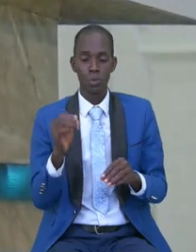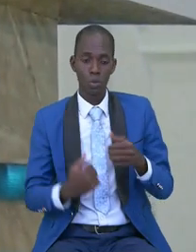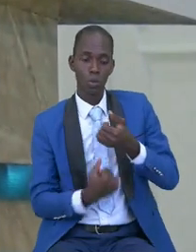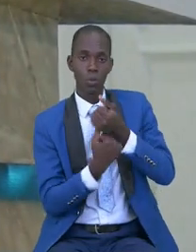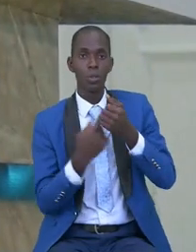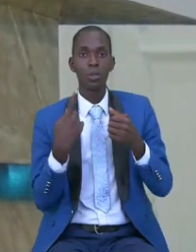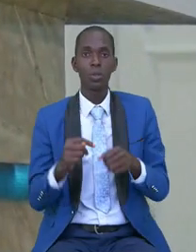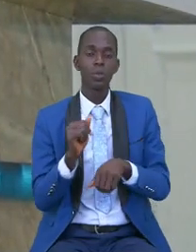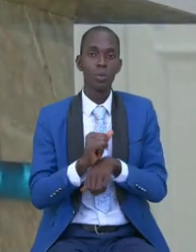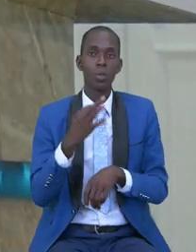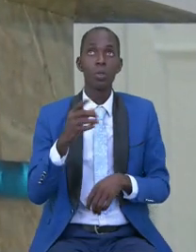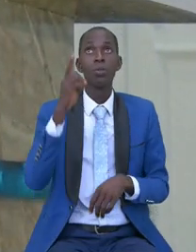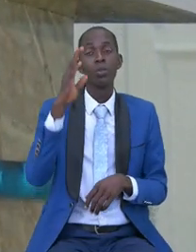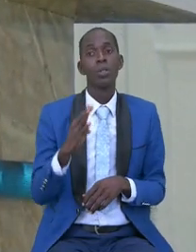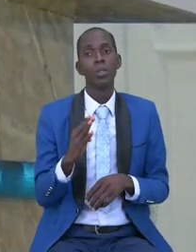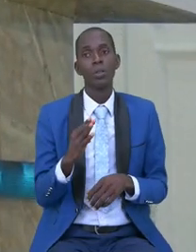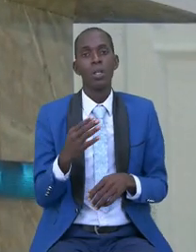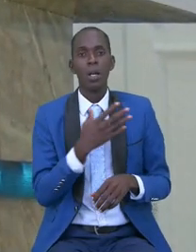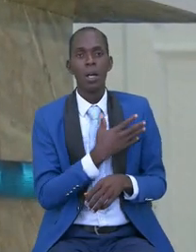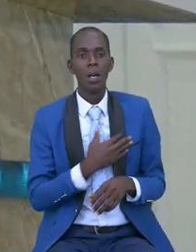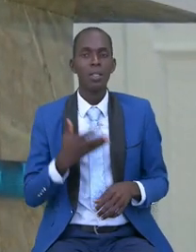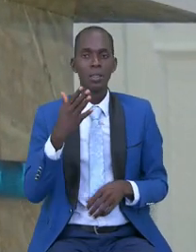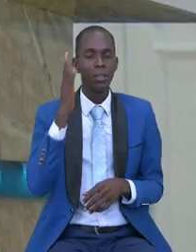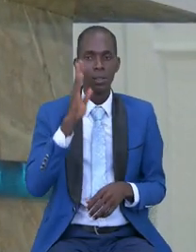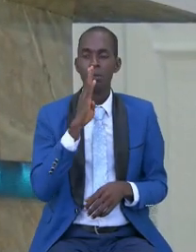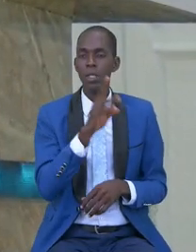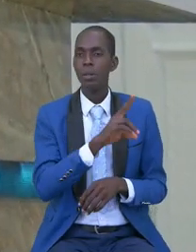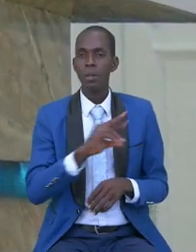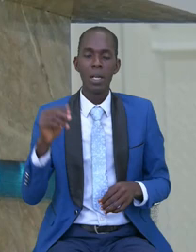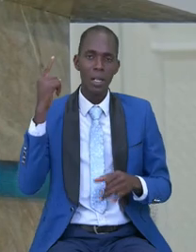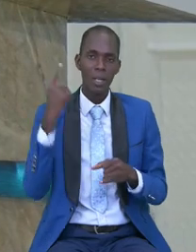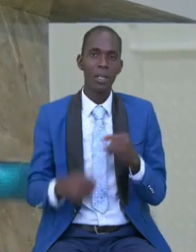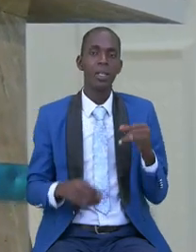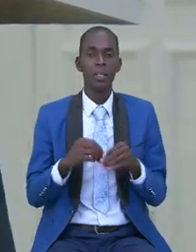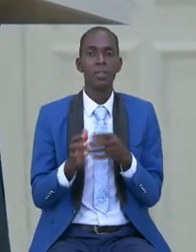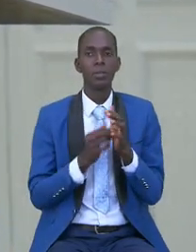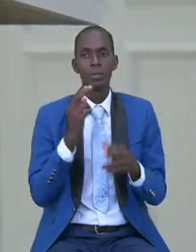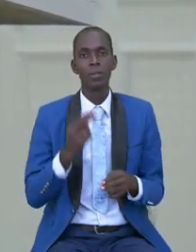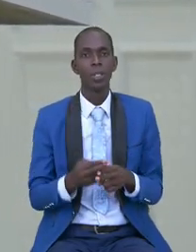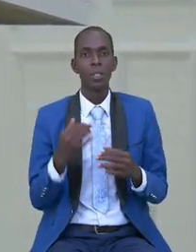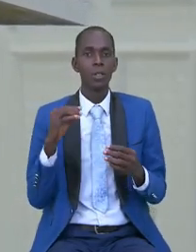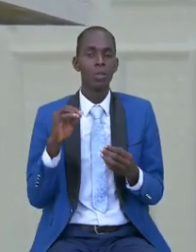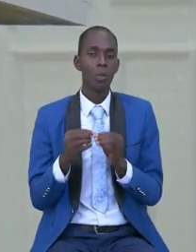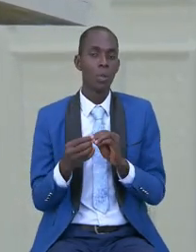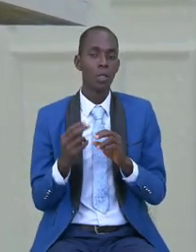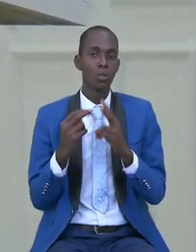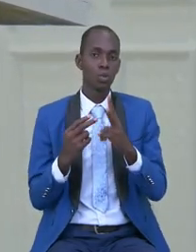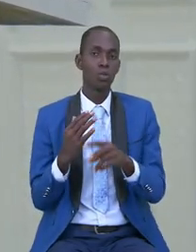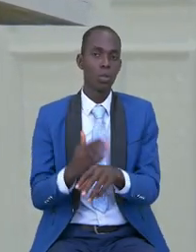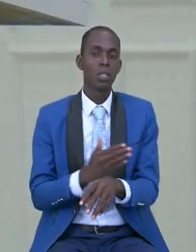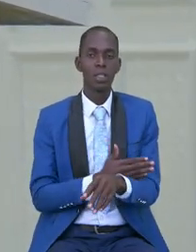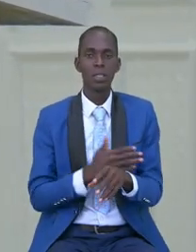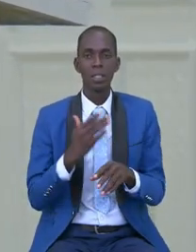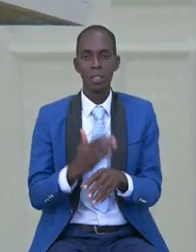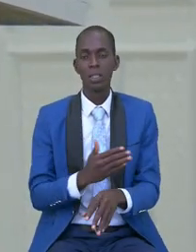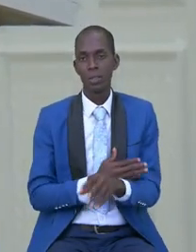very measurable manner, and there shall be no end. We come to number two here. Number